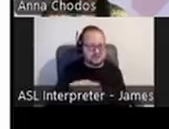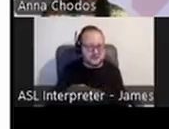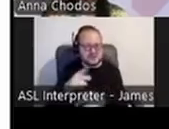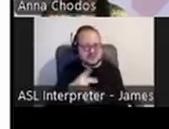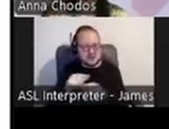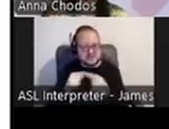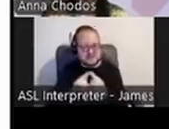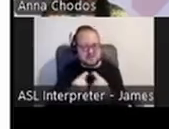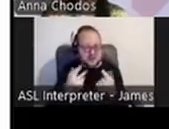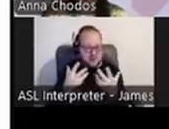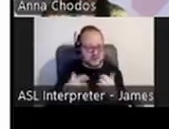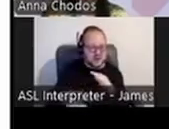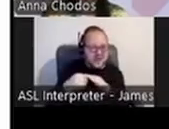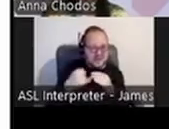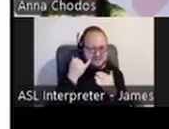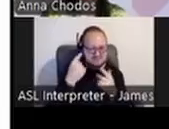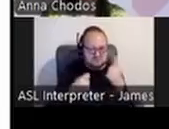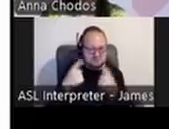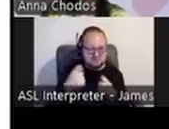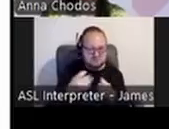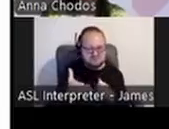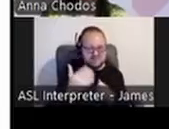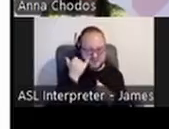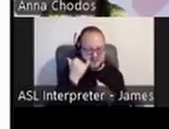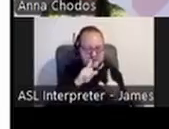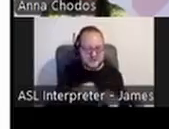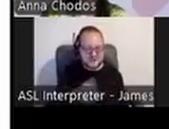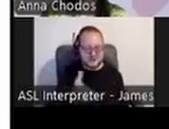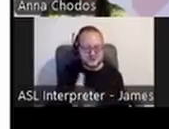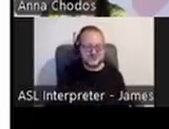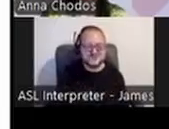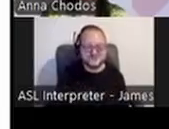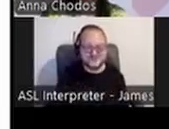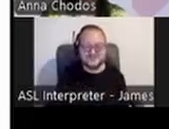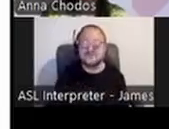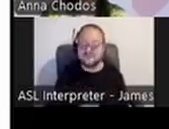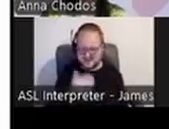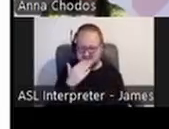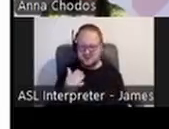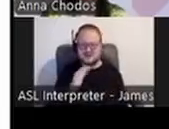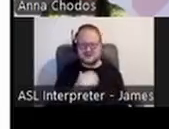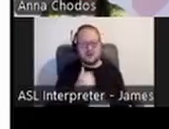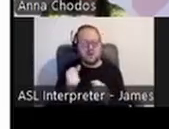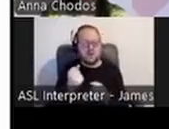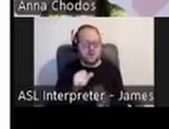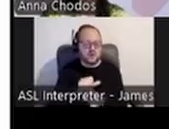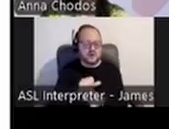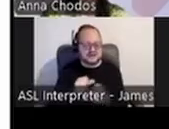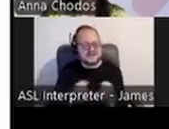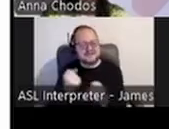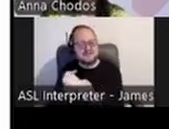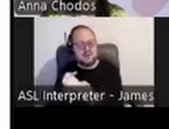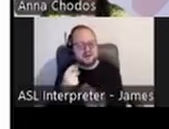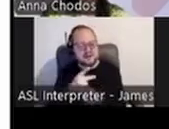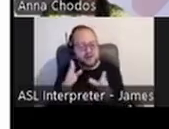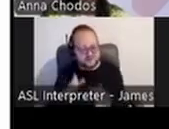Thank you. I would just add briefly in supporting caregivers, but also in supporting community-based